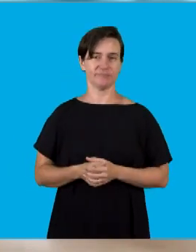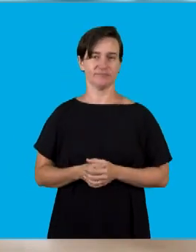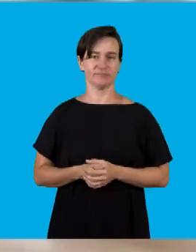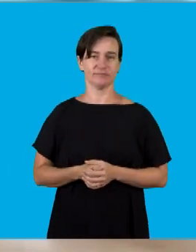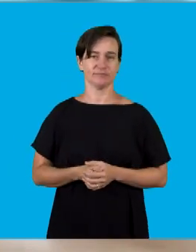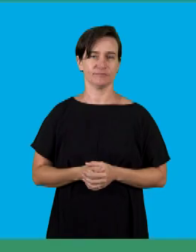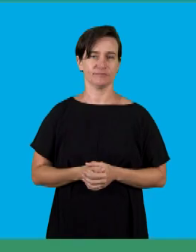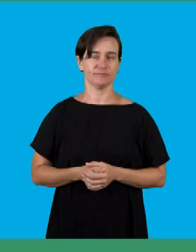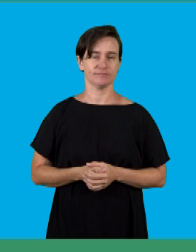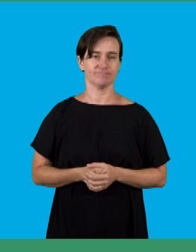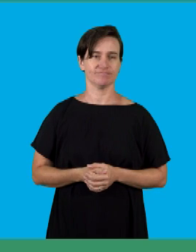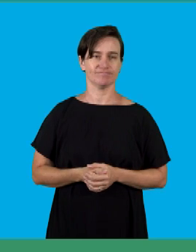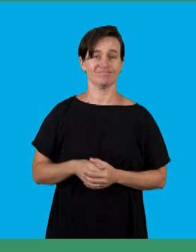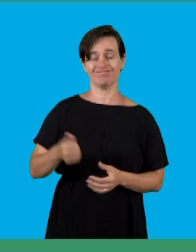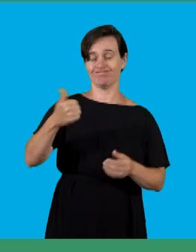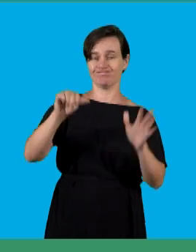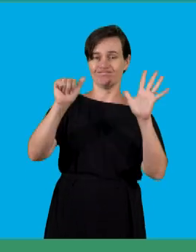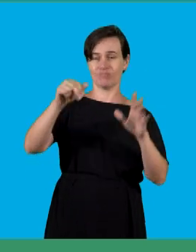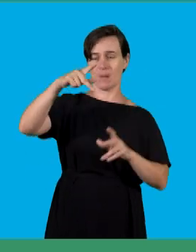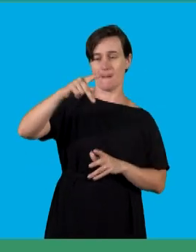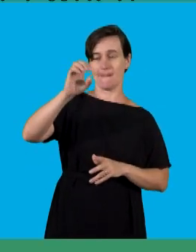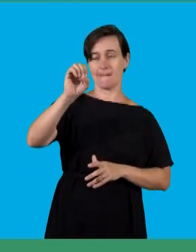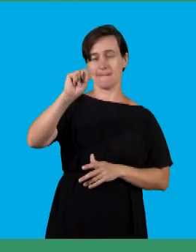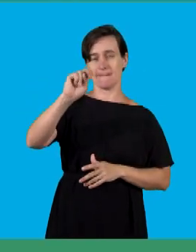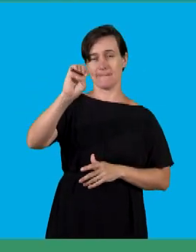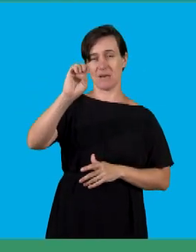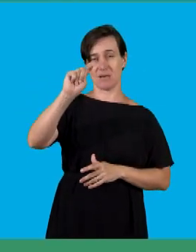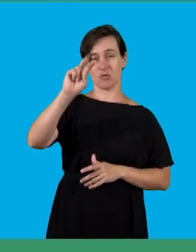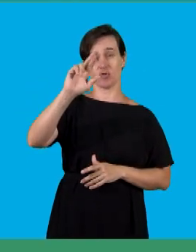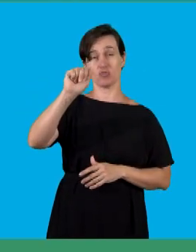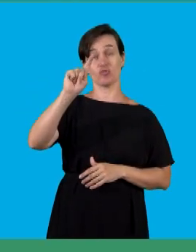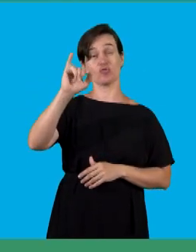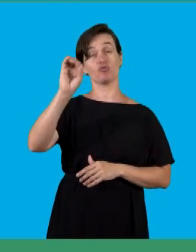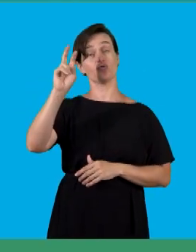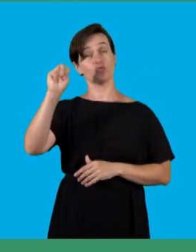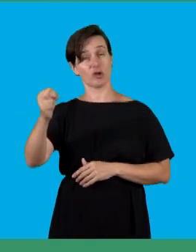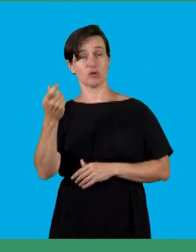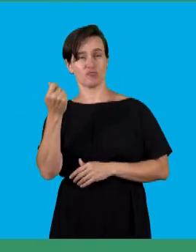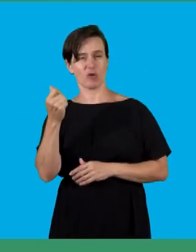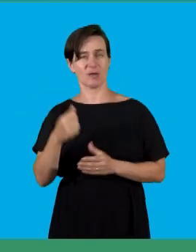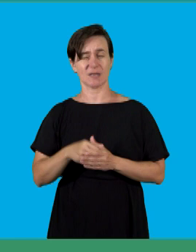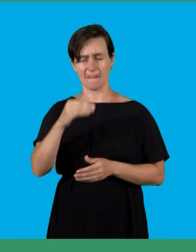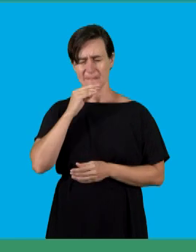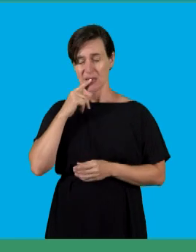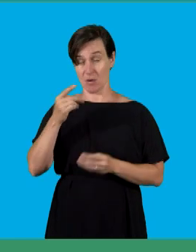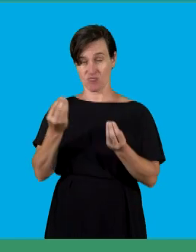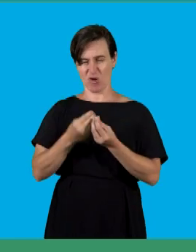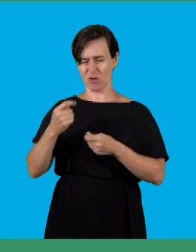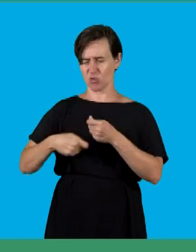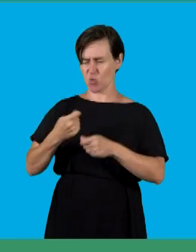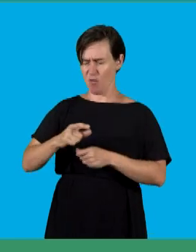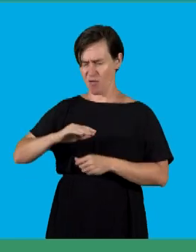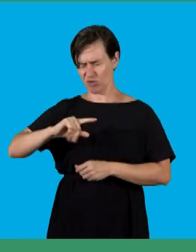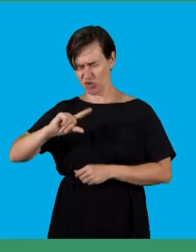We then have what we call penetration pricing. So the products are sold at a very low price